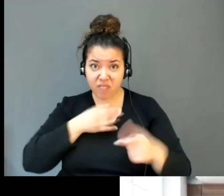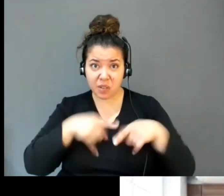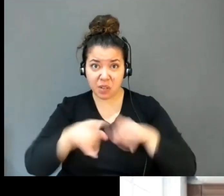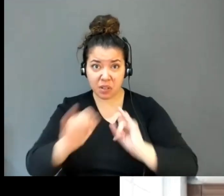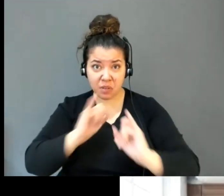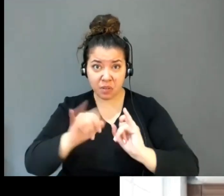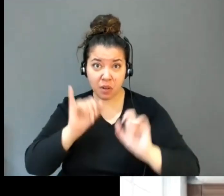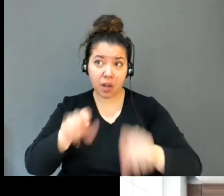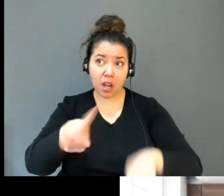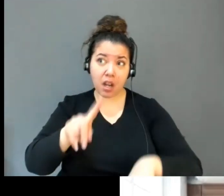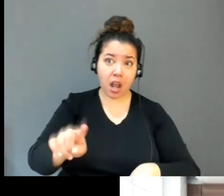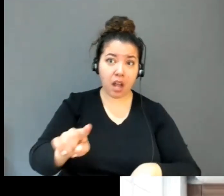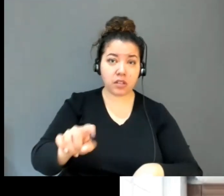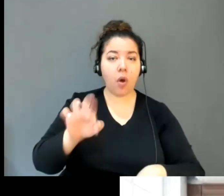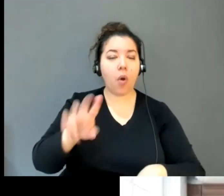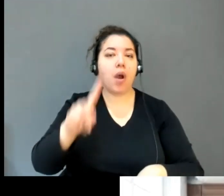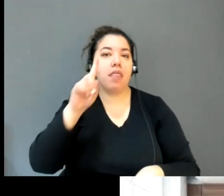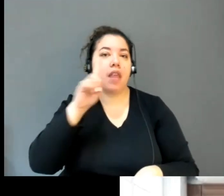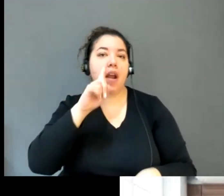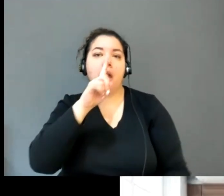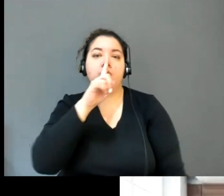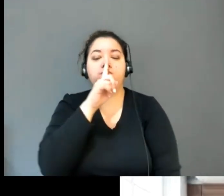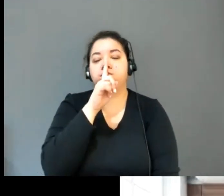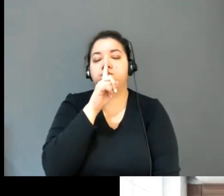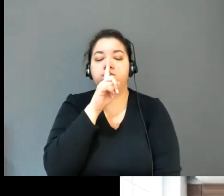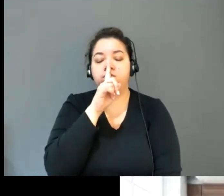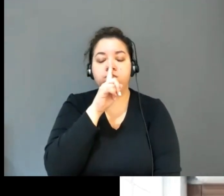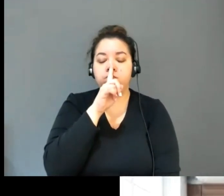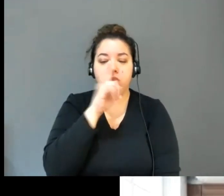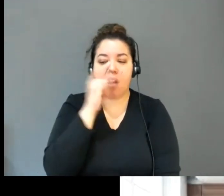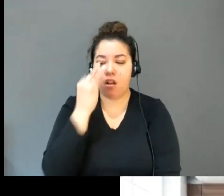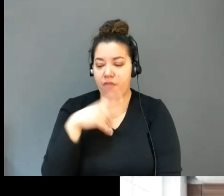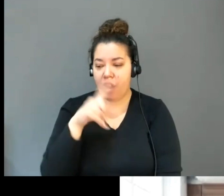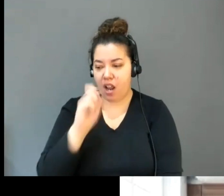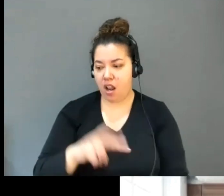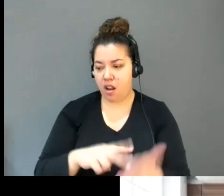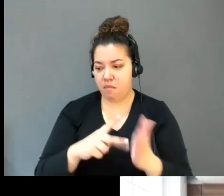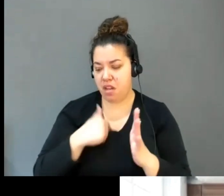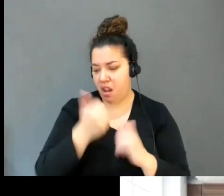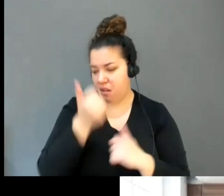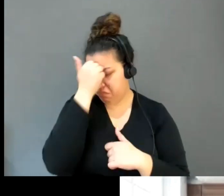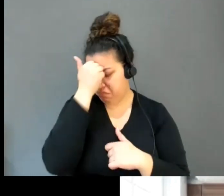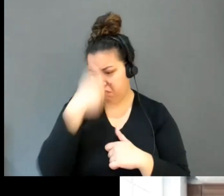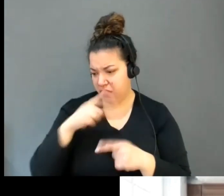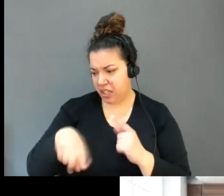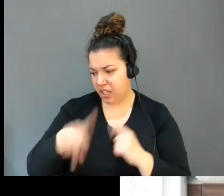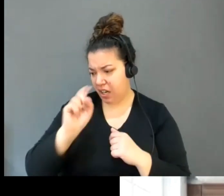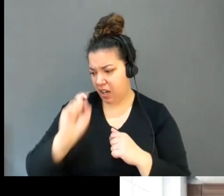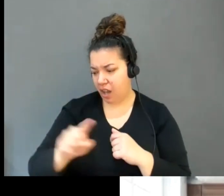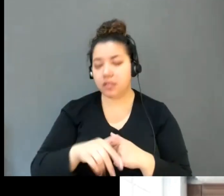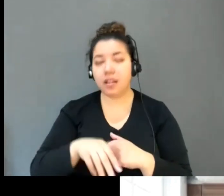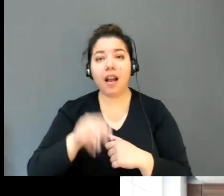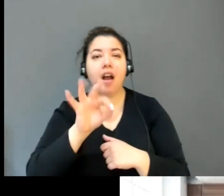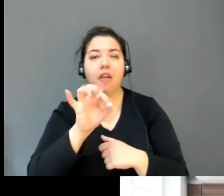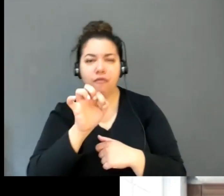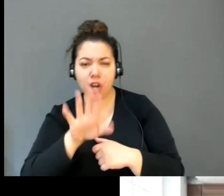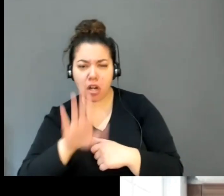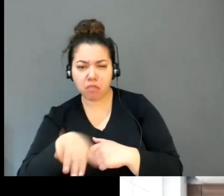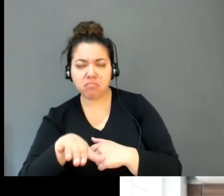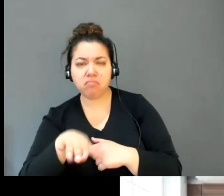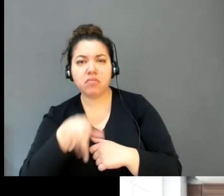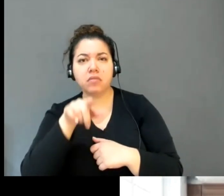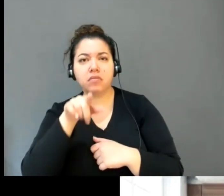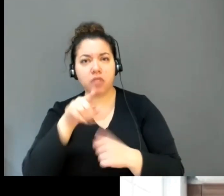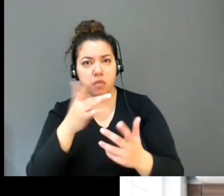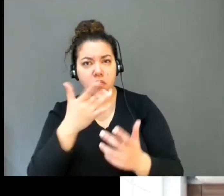sit there and say, oh, I shouldn't ask that question. They won't think I'm very smart. Mr. Frieder, wouldn't you prefer to see a young person who is